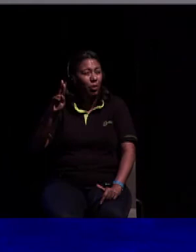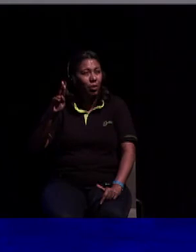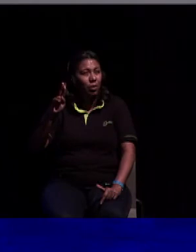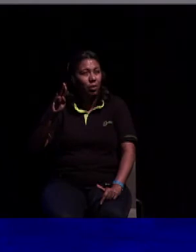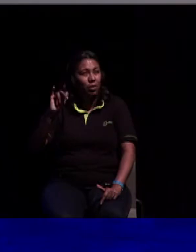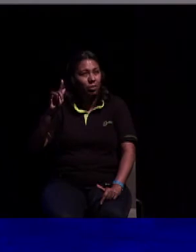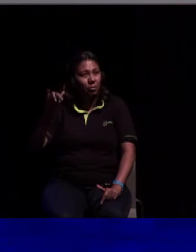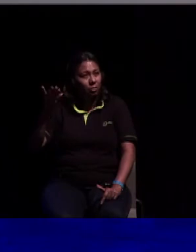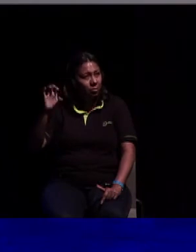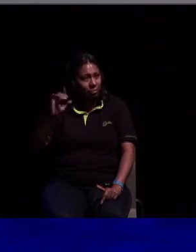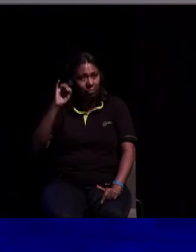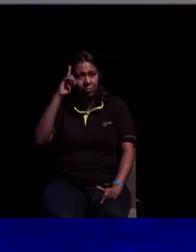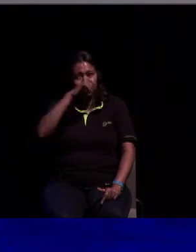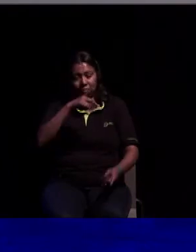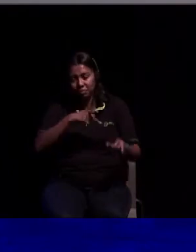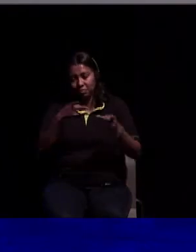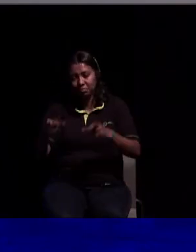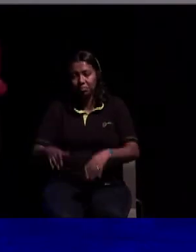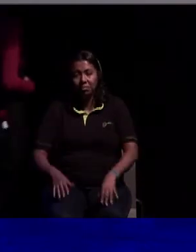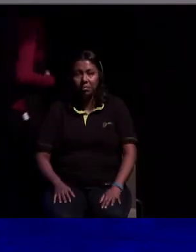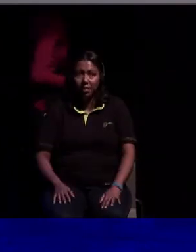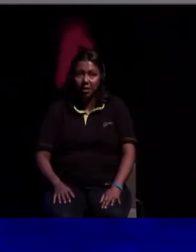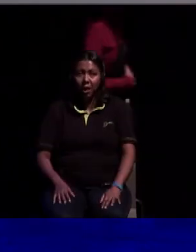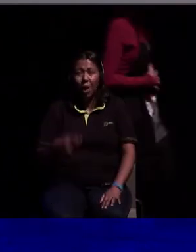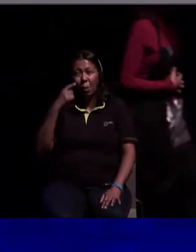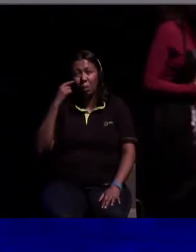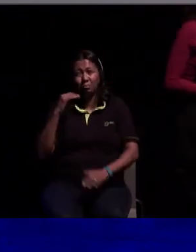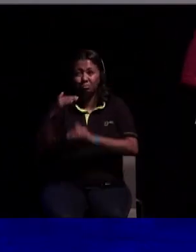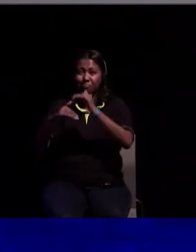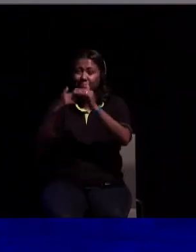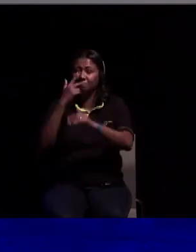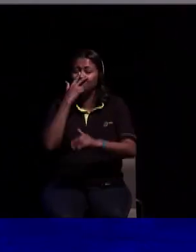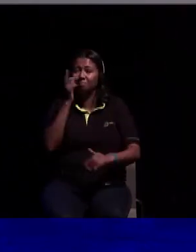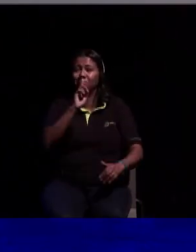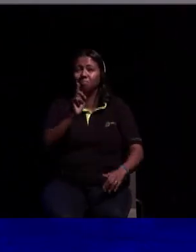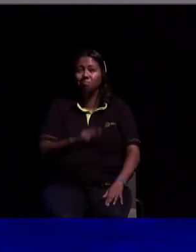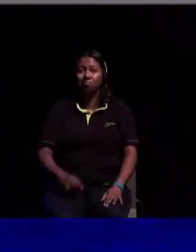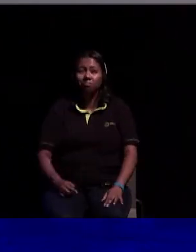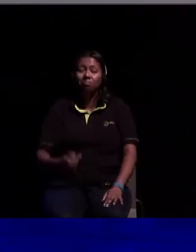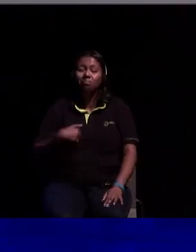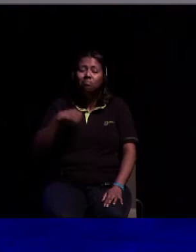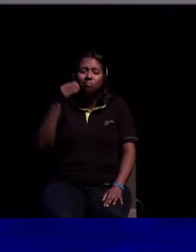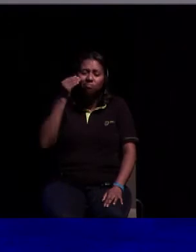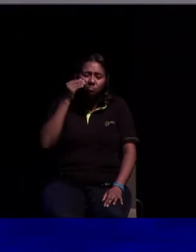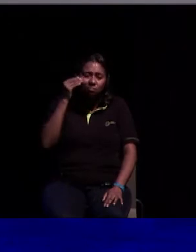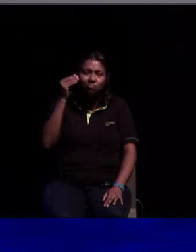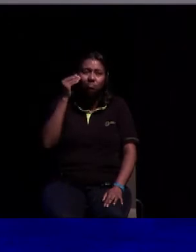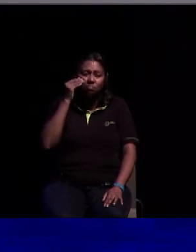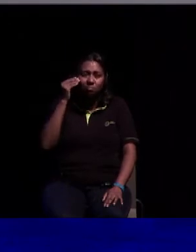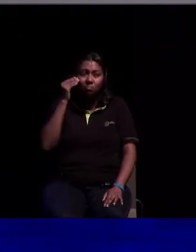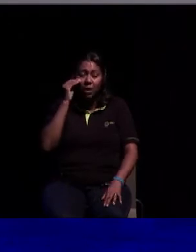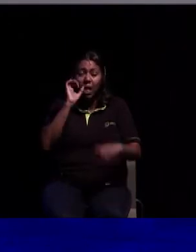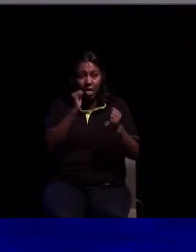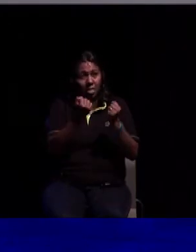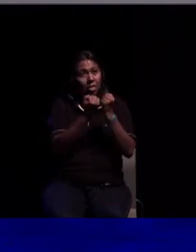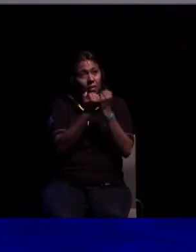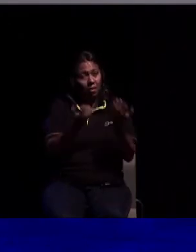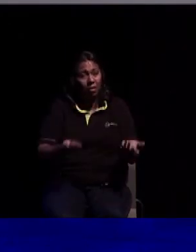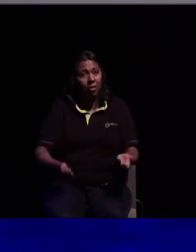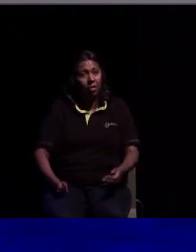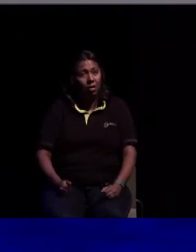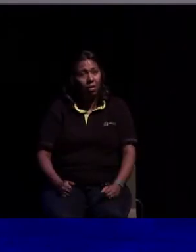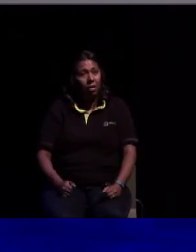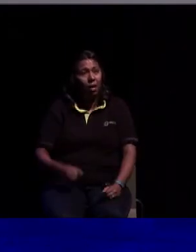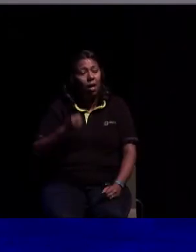what voice I have to try to advocate for the domestic market, that I think the tourism authorities ought to be promoting that domestic